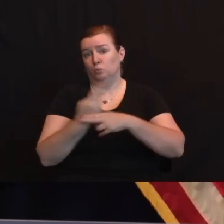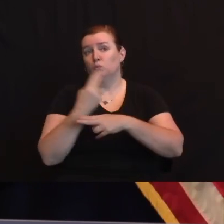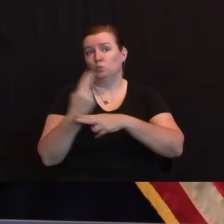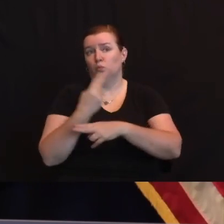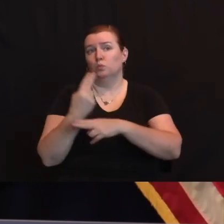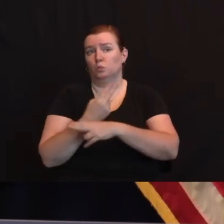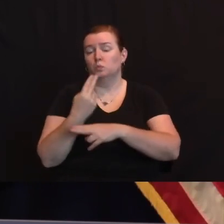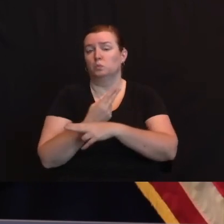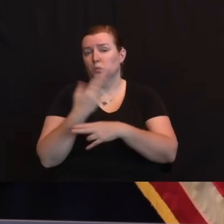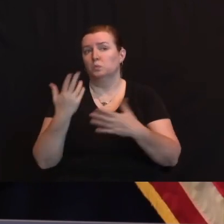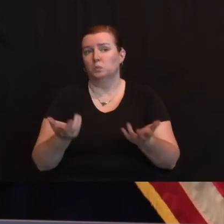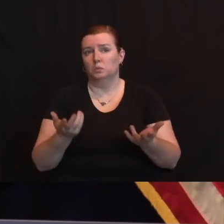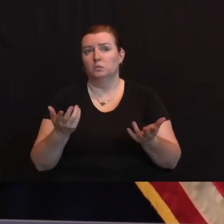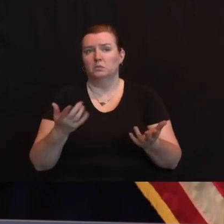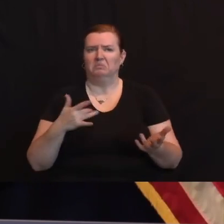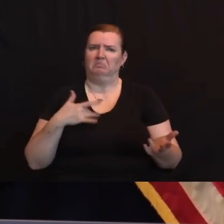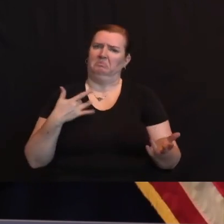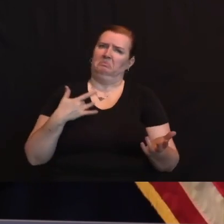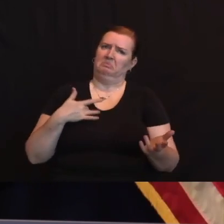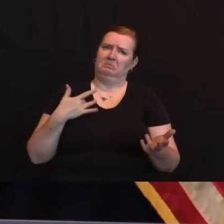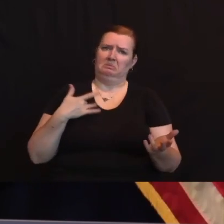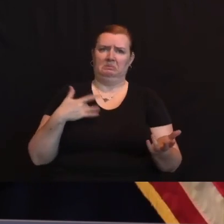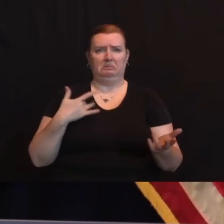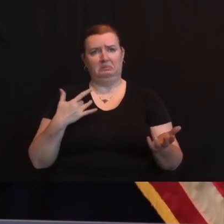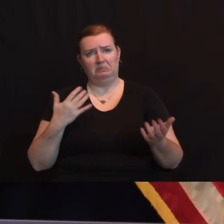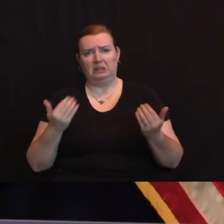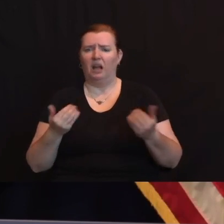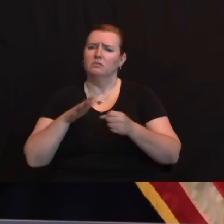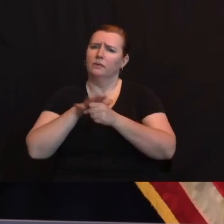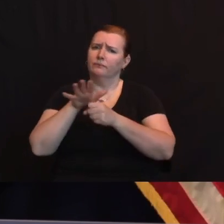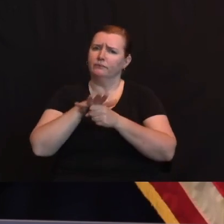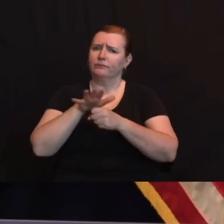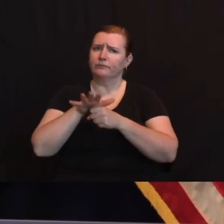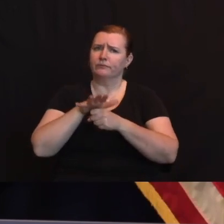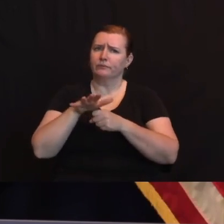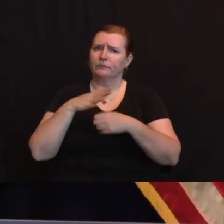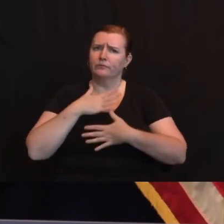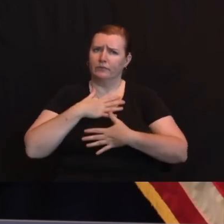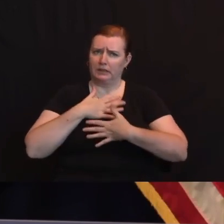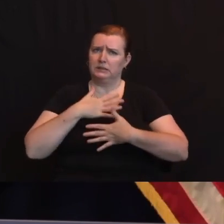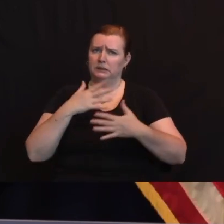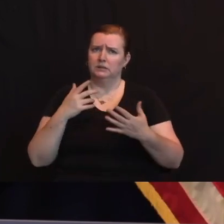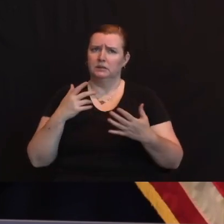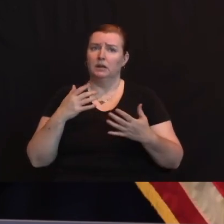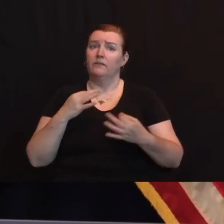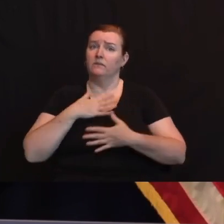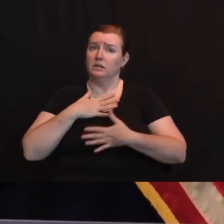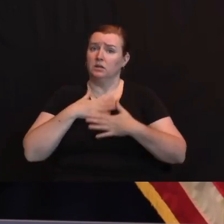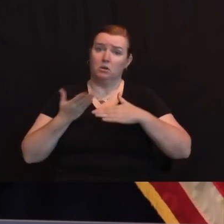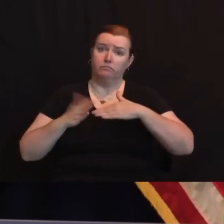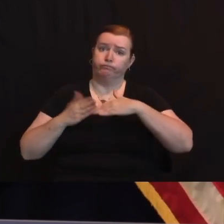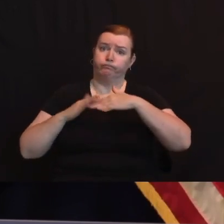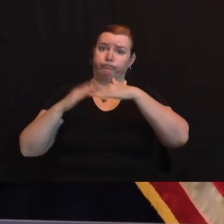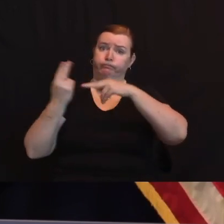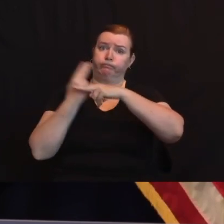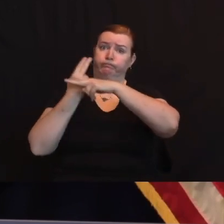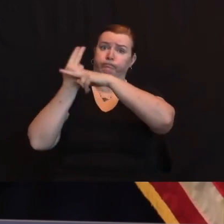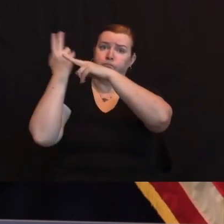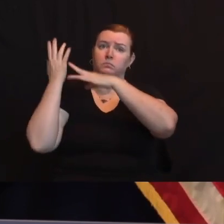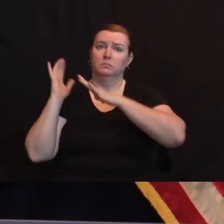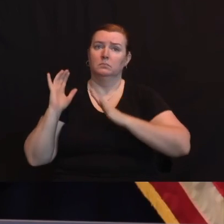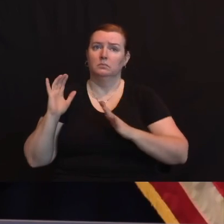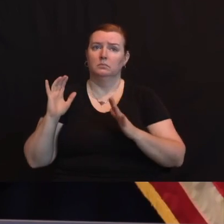we believe right now we have enough ventilators. If we see that ventilator use starts increasing, we obviously will